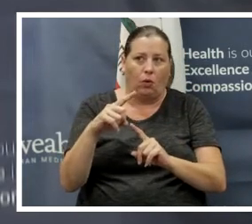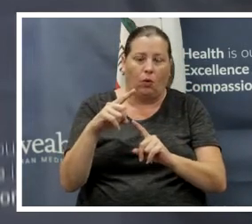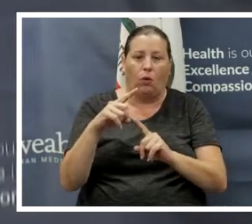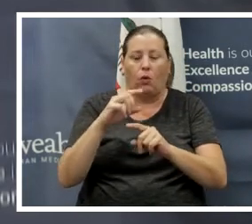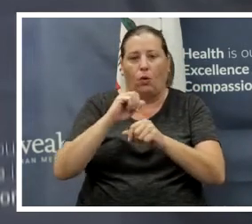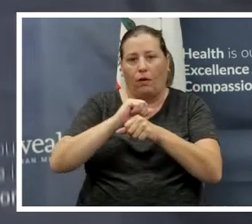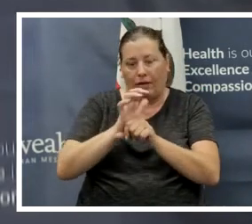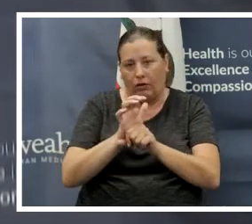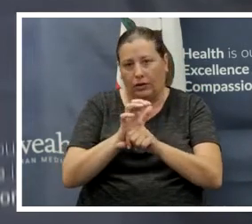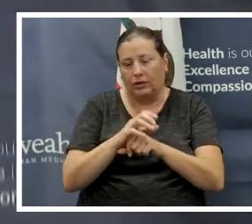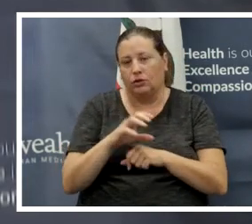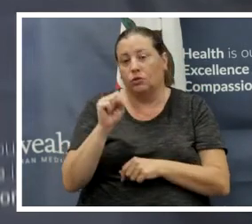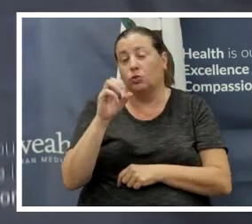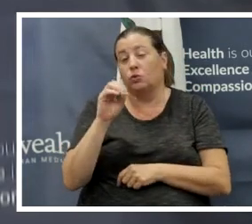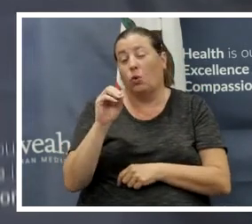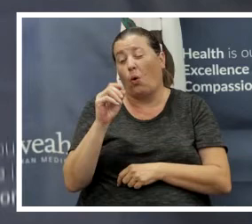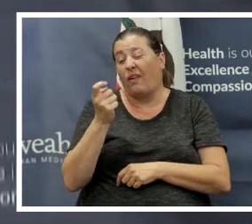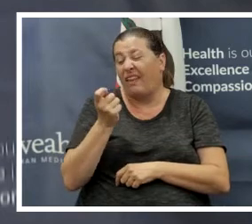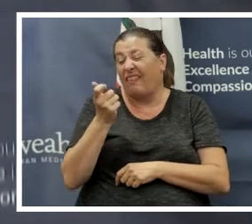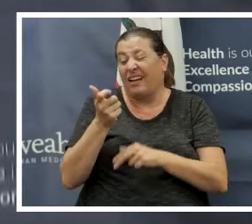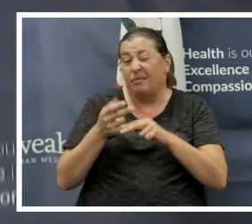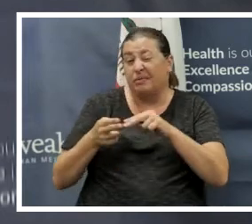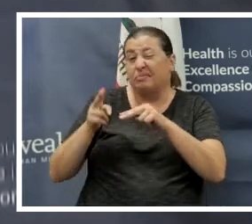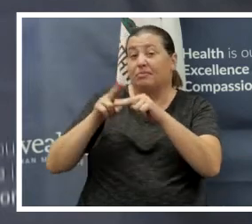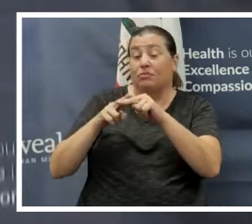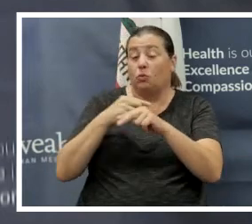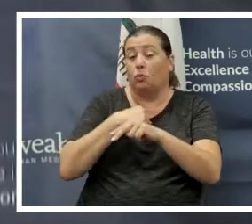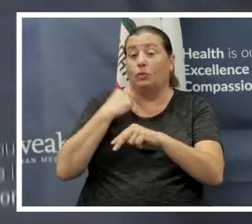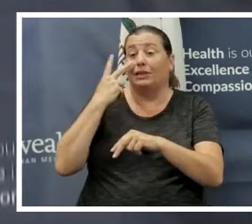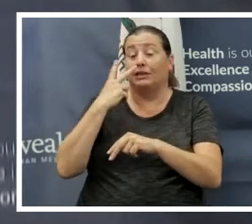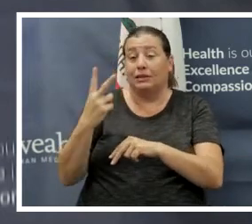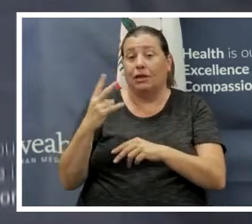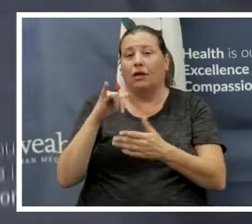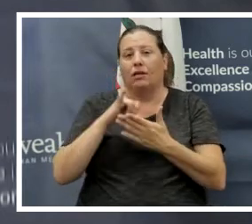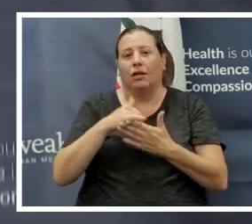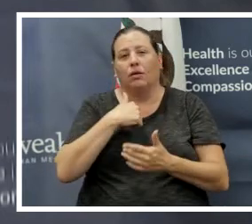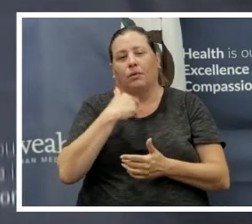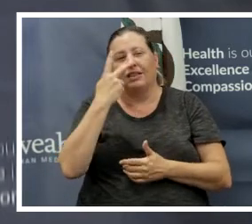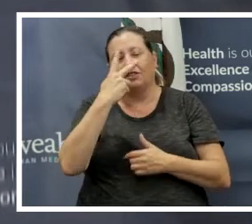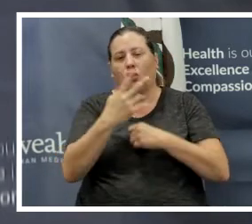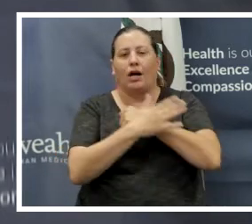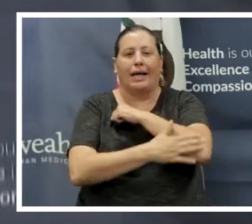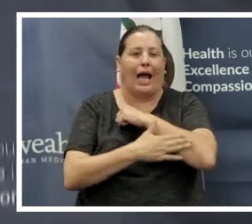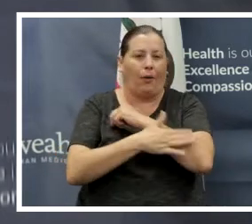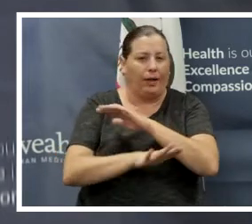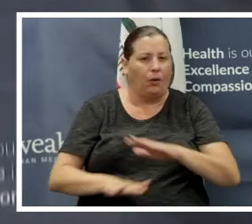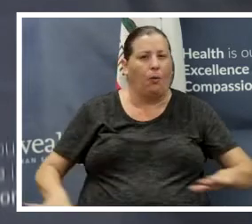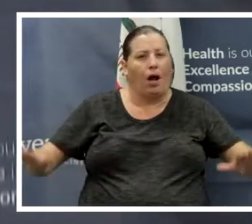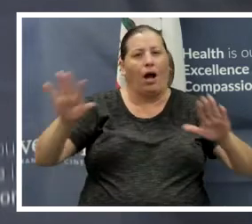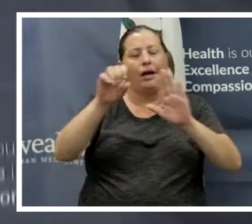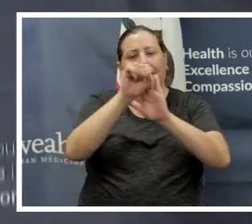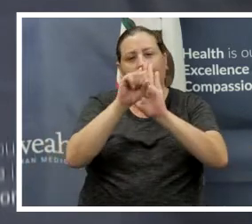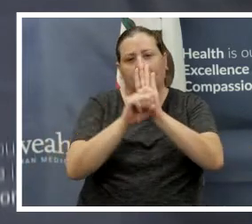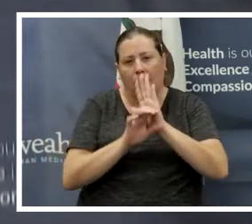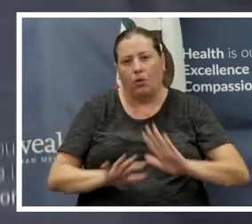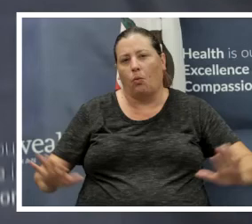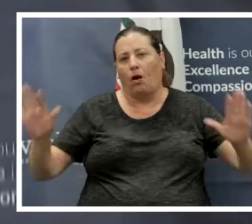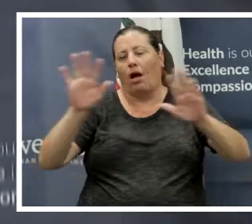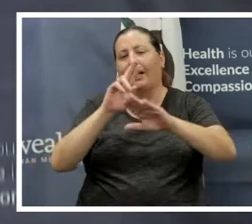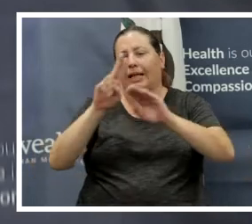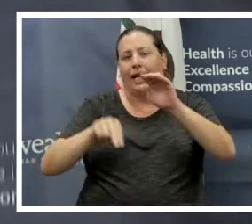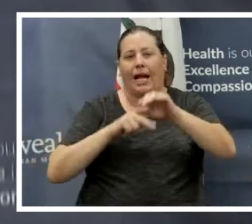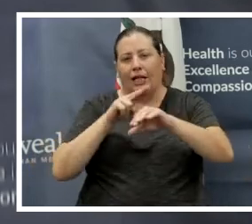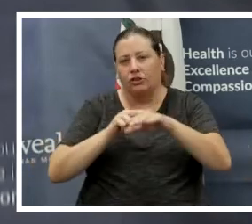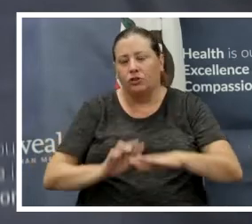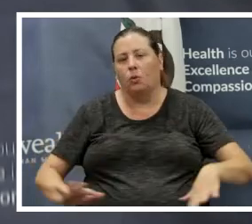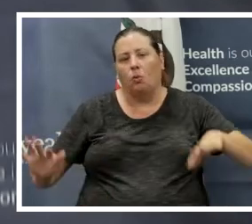So the slight uptick that we saw was pretty much the uptick that we saw countywide, saw statewide, saw nationally. I can't